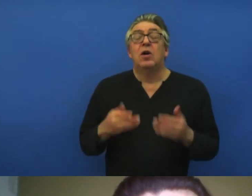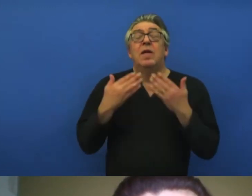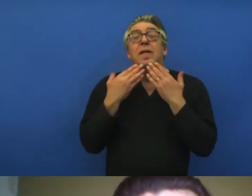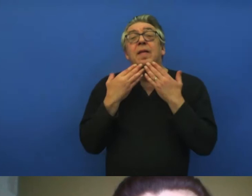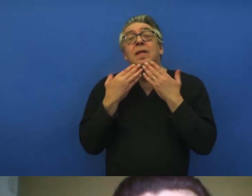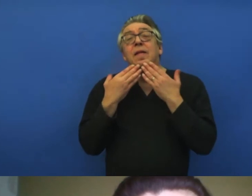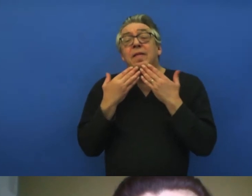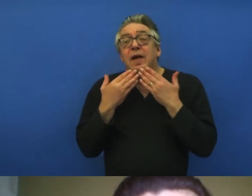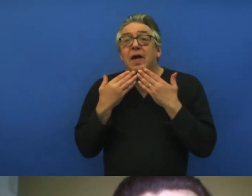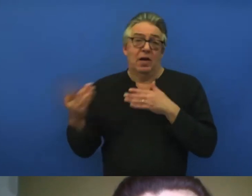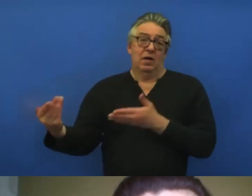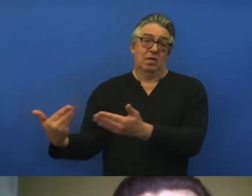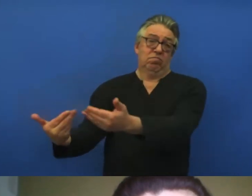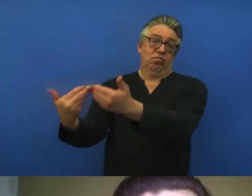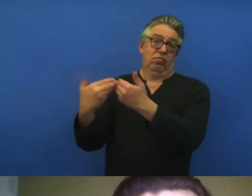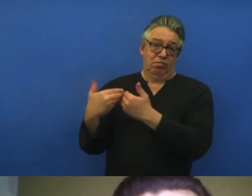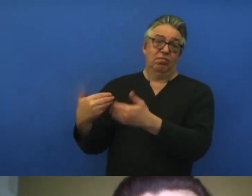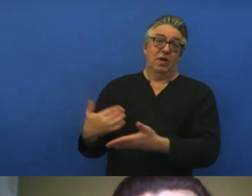reach Italy 16 hours later.